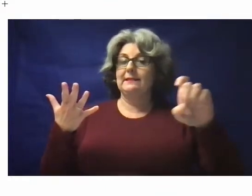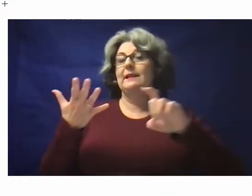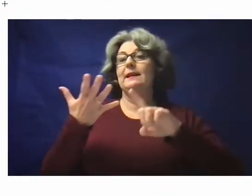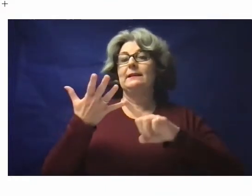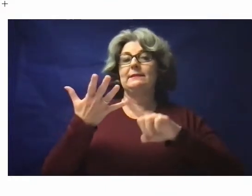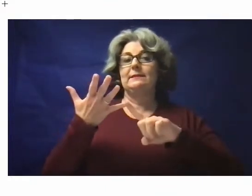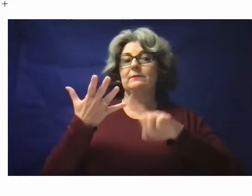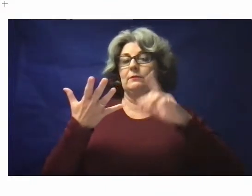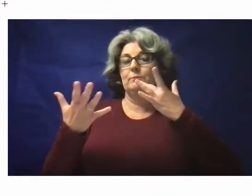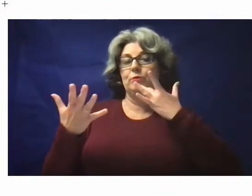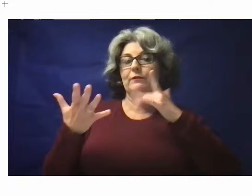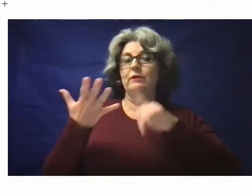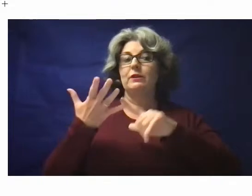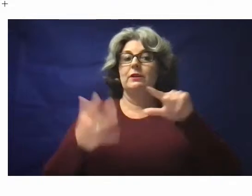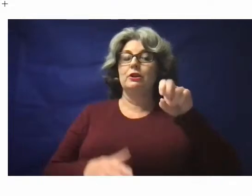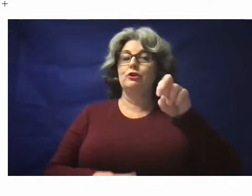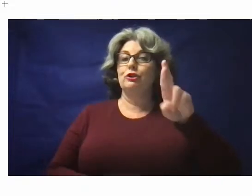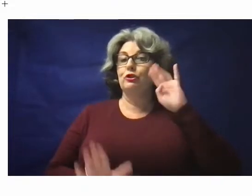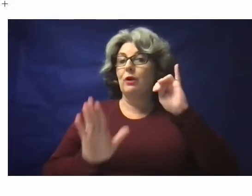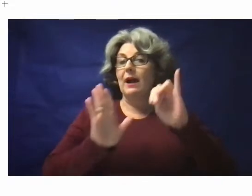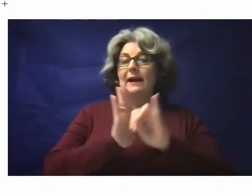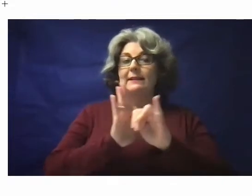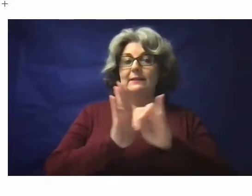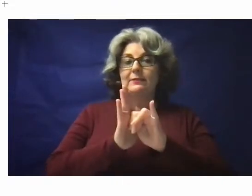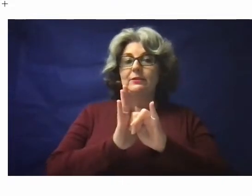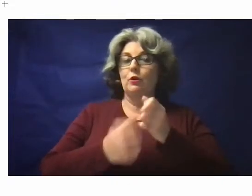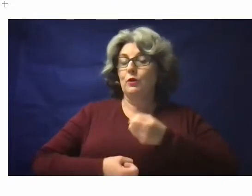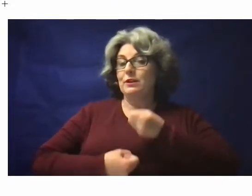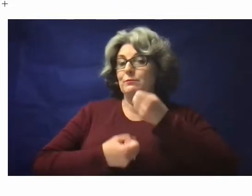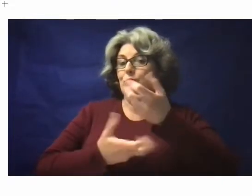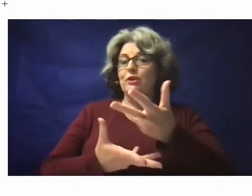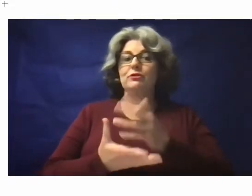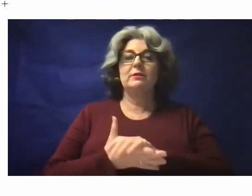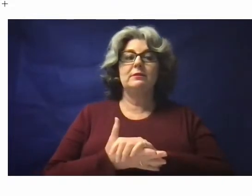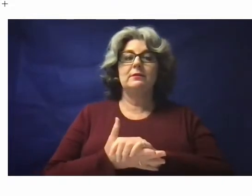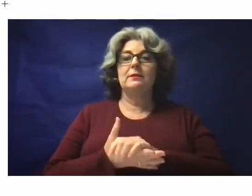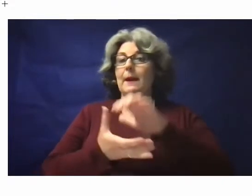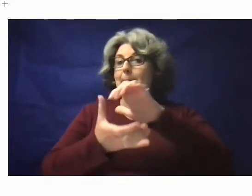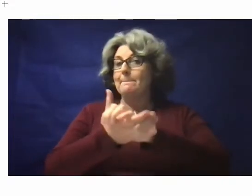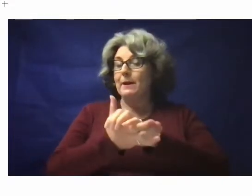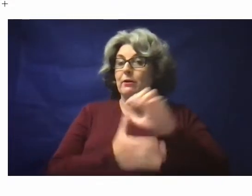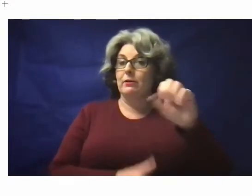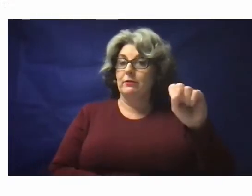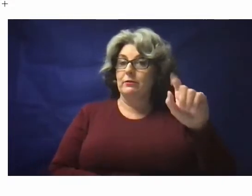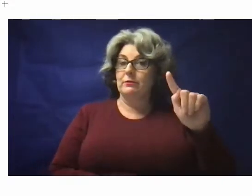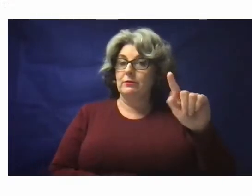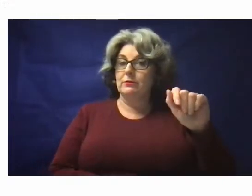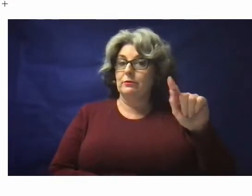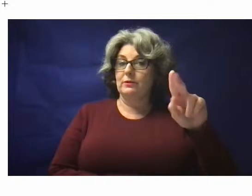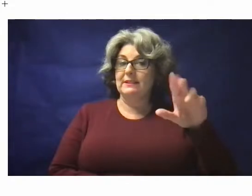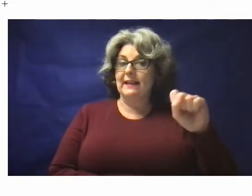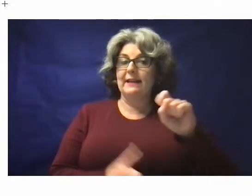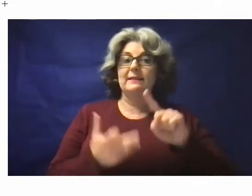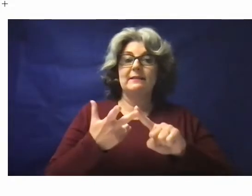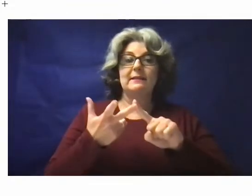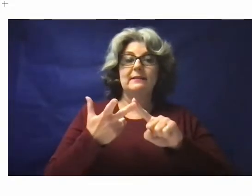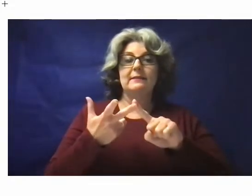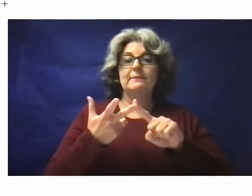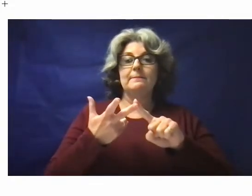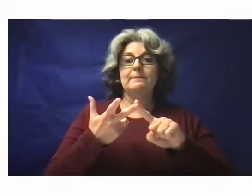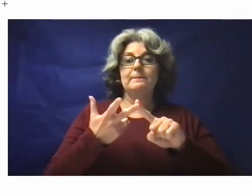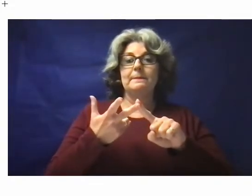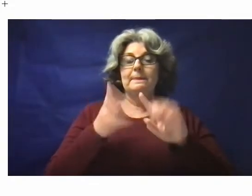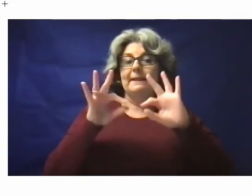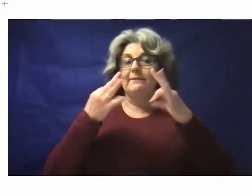orientation, gender identity or expression, marital status, family status,